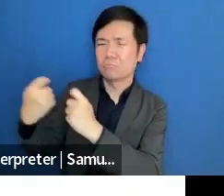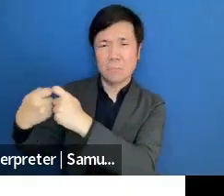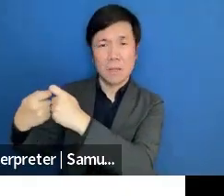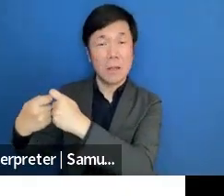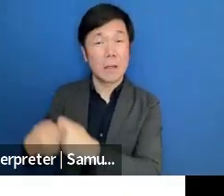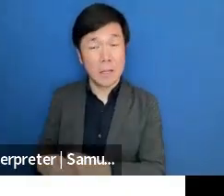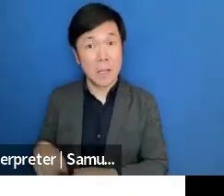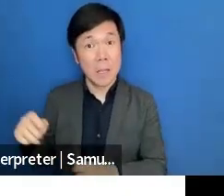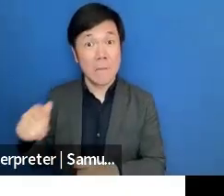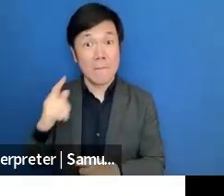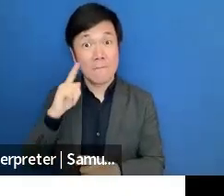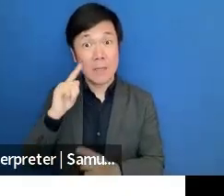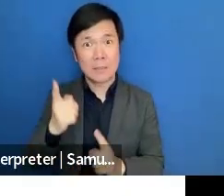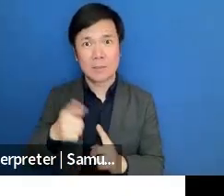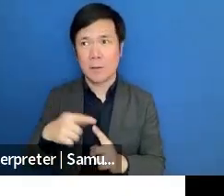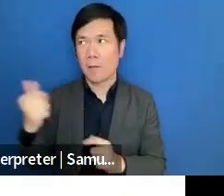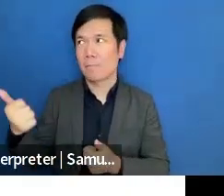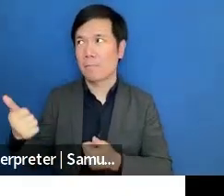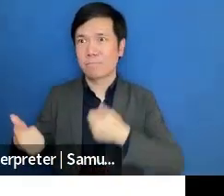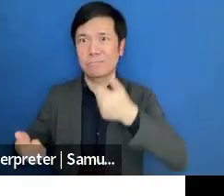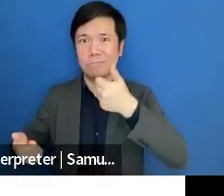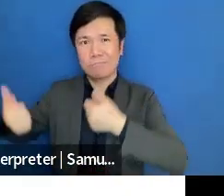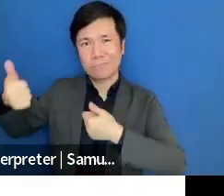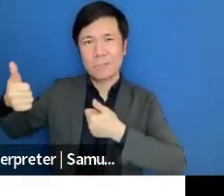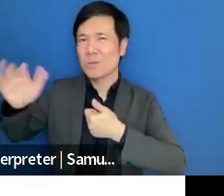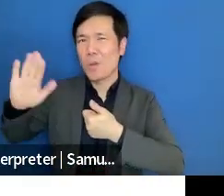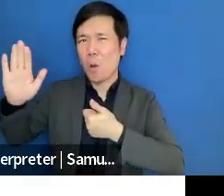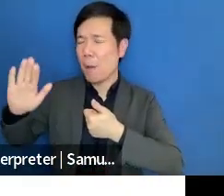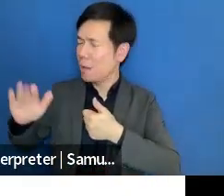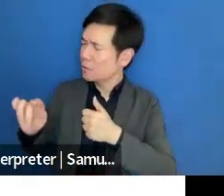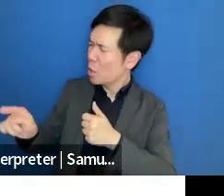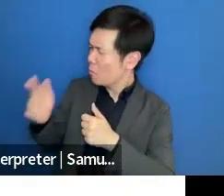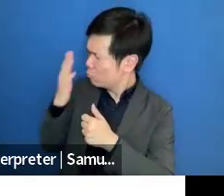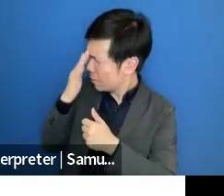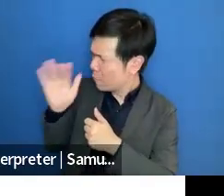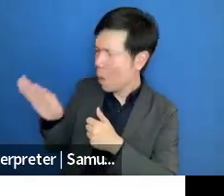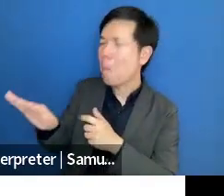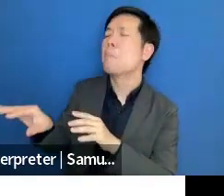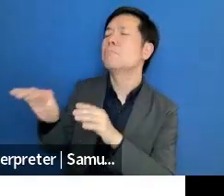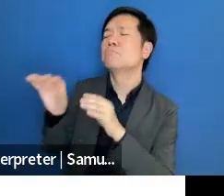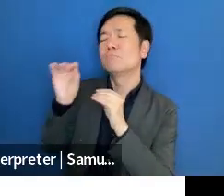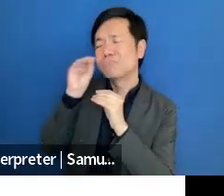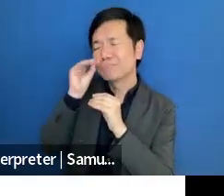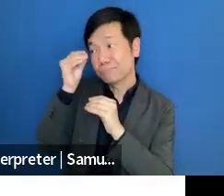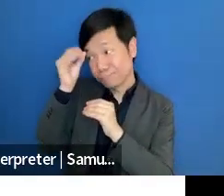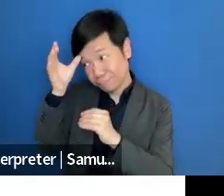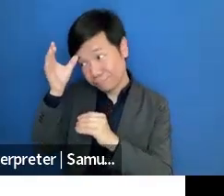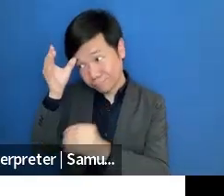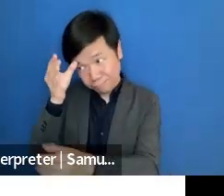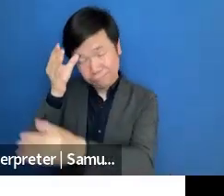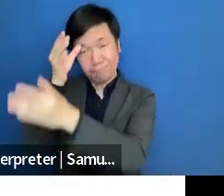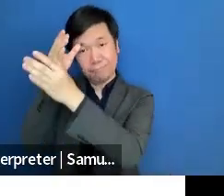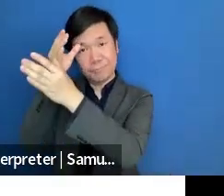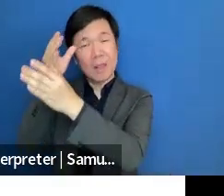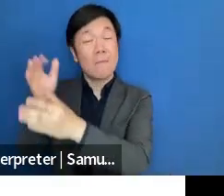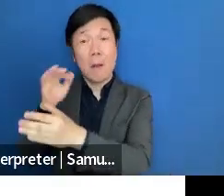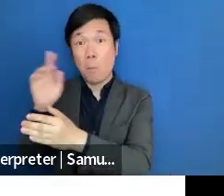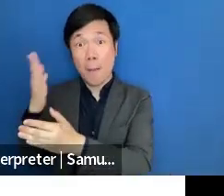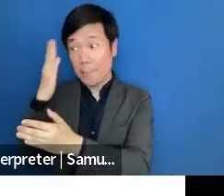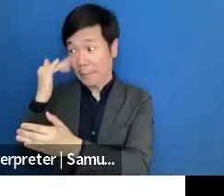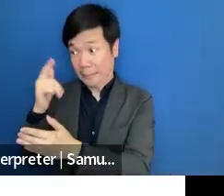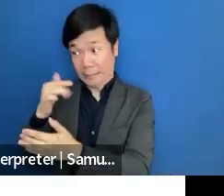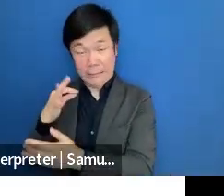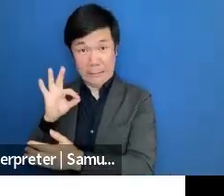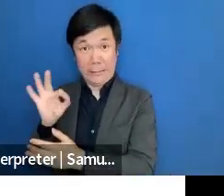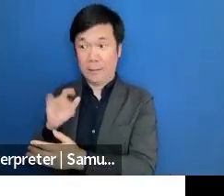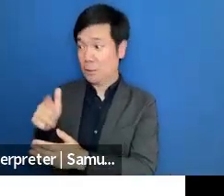power is recognized and whose knowledge is valued. PMER helps surface and address the tension between accountability to donors and